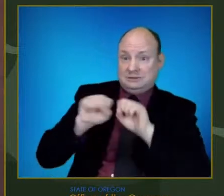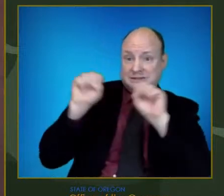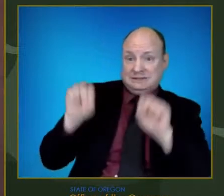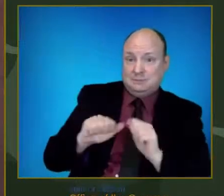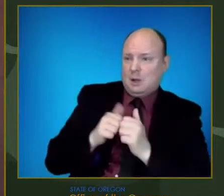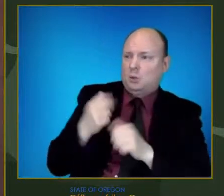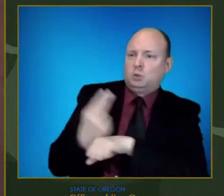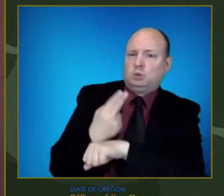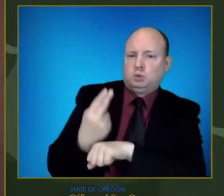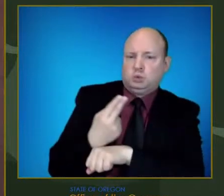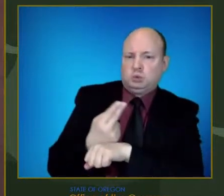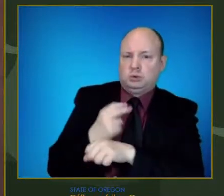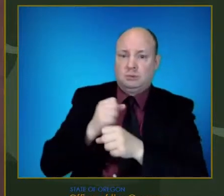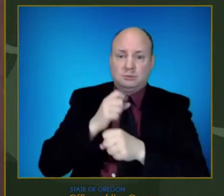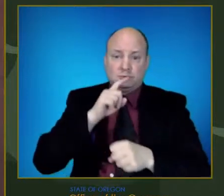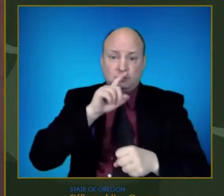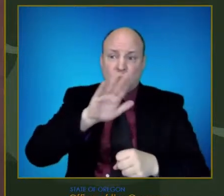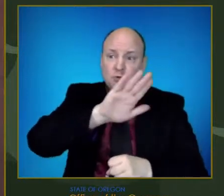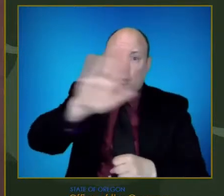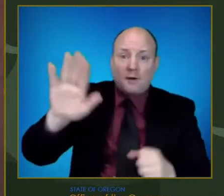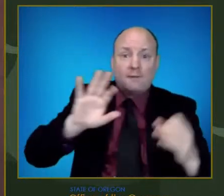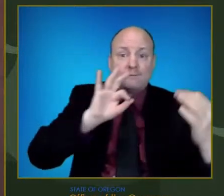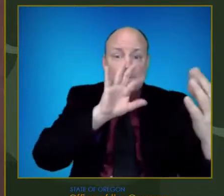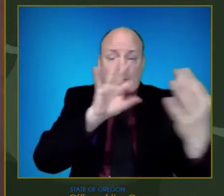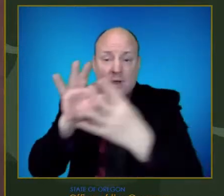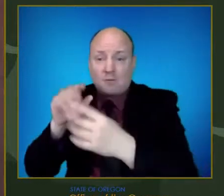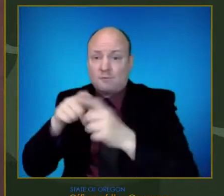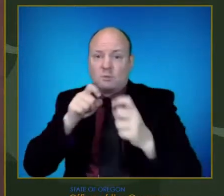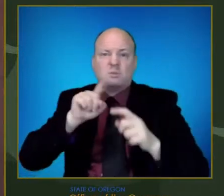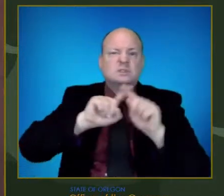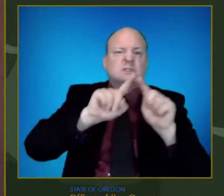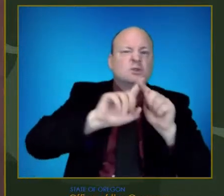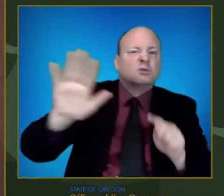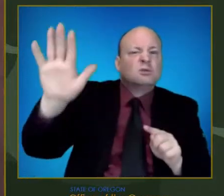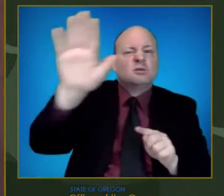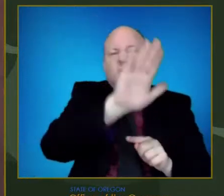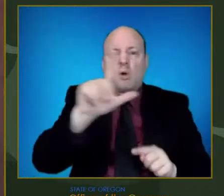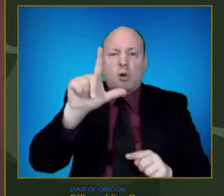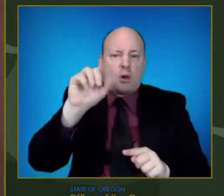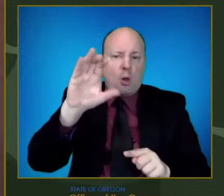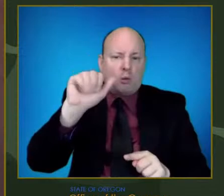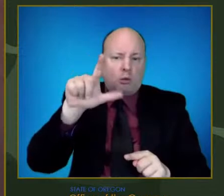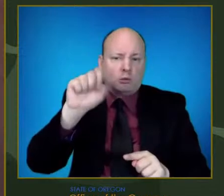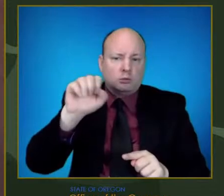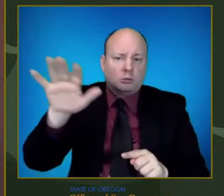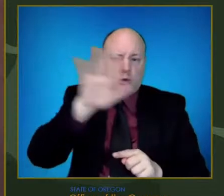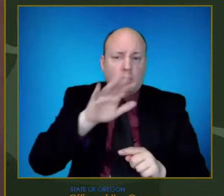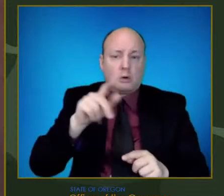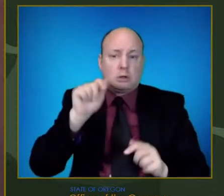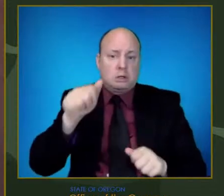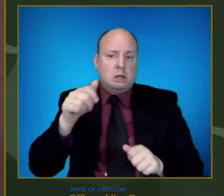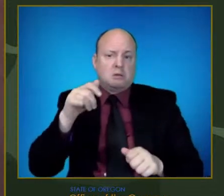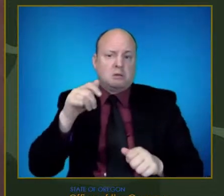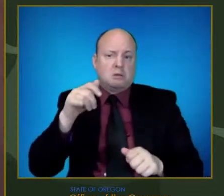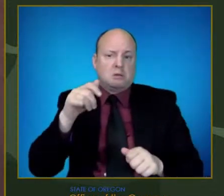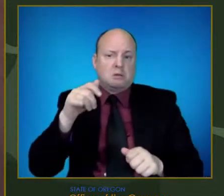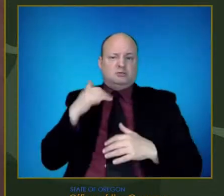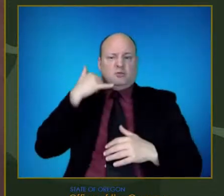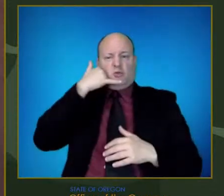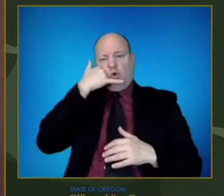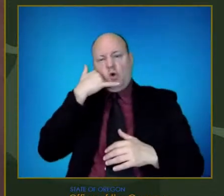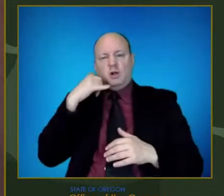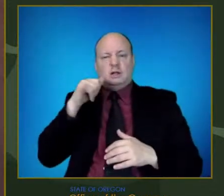our local elected officials, and in fact was on the call yesterday with a county chair from a Southern Oregon